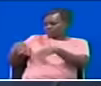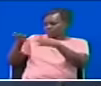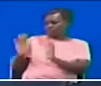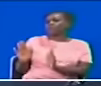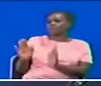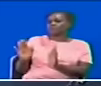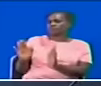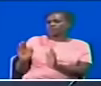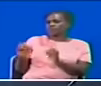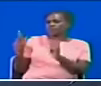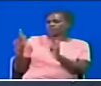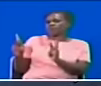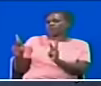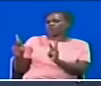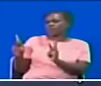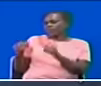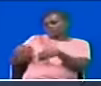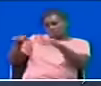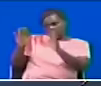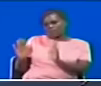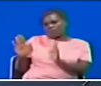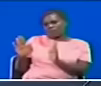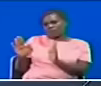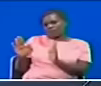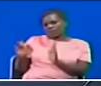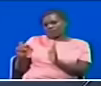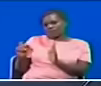saying, okay, you know, so we're not in a defeat, Yvonne.